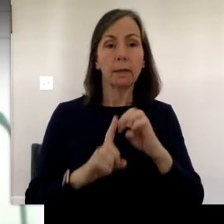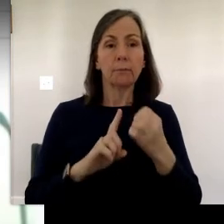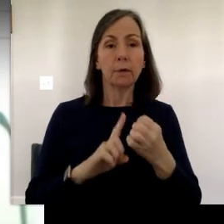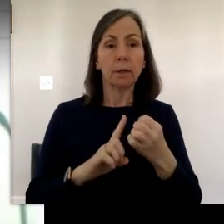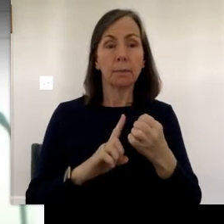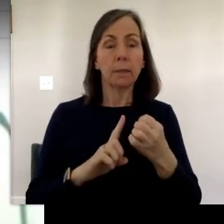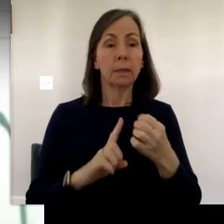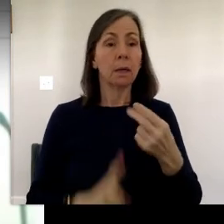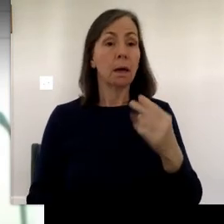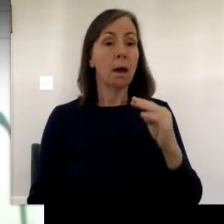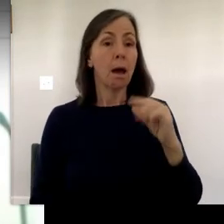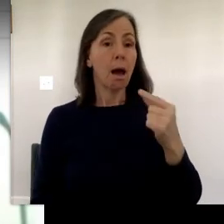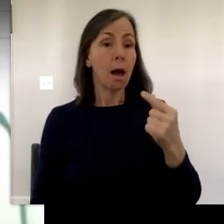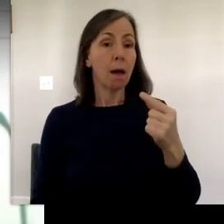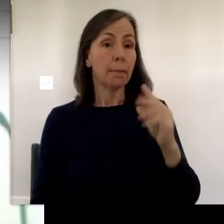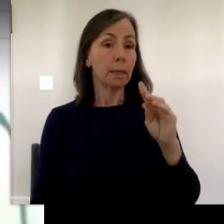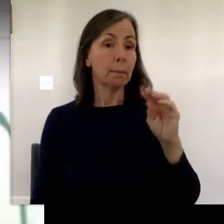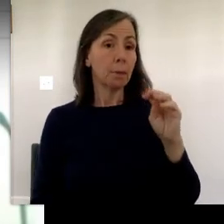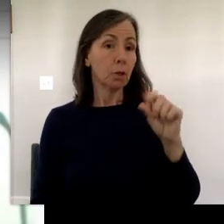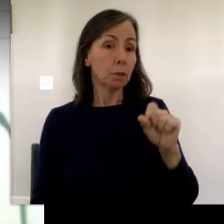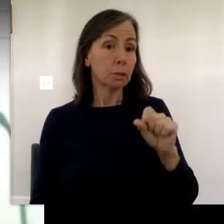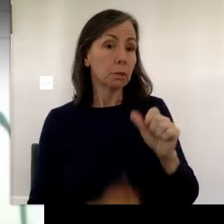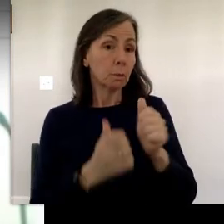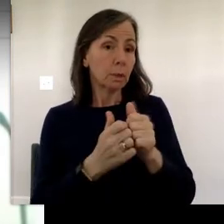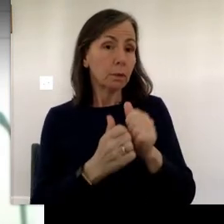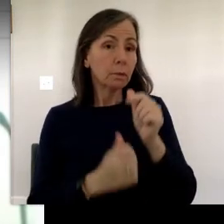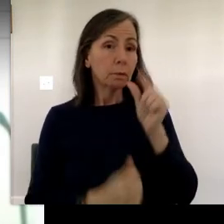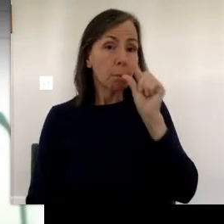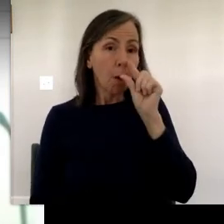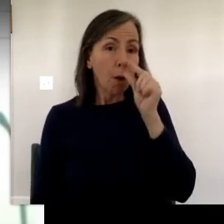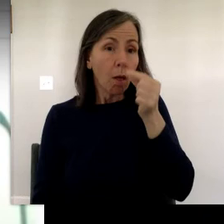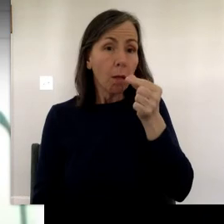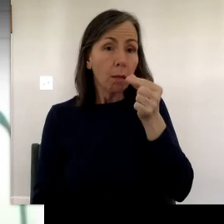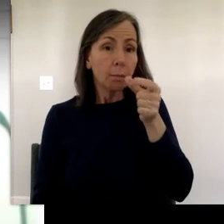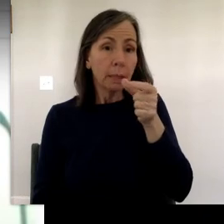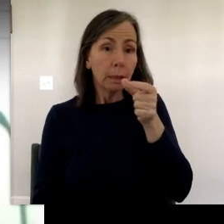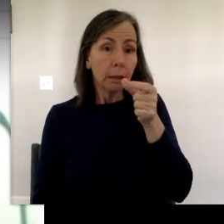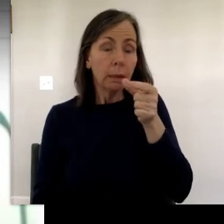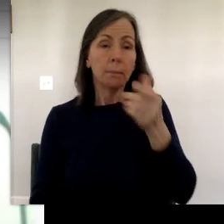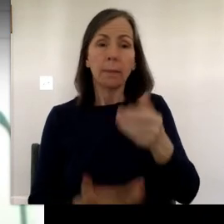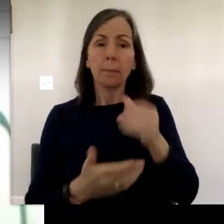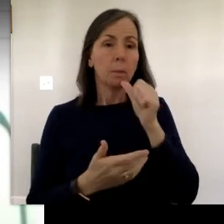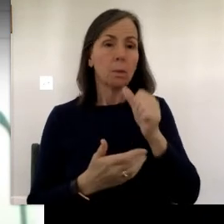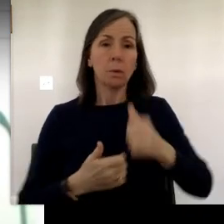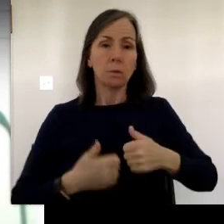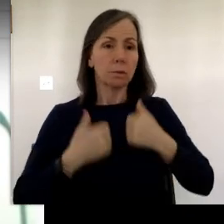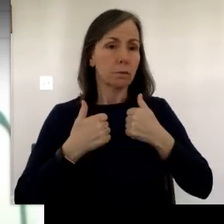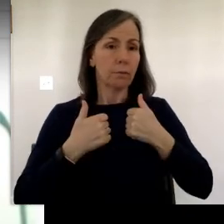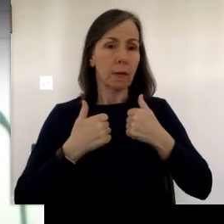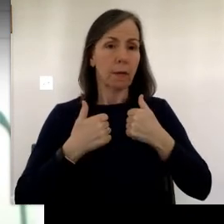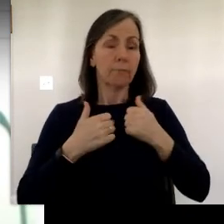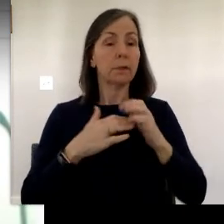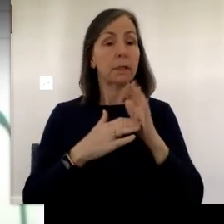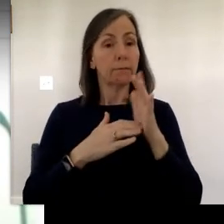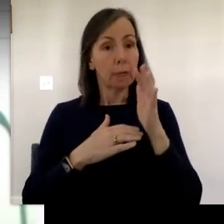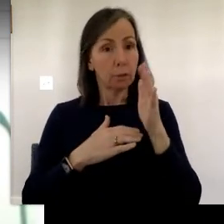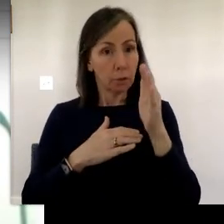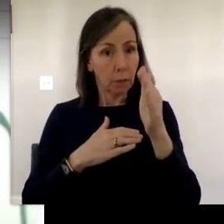small bills may not survive, and eventually there will only be hummingbirds with long